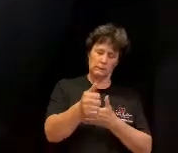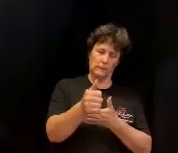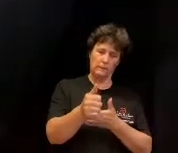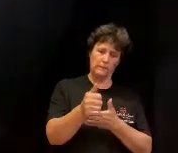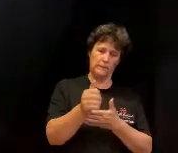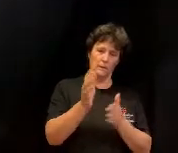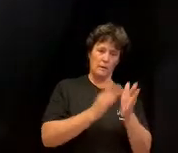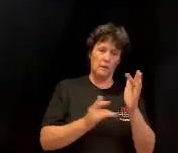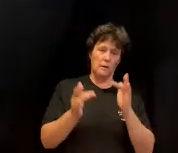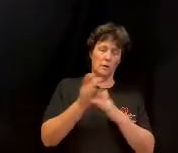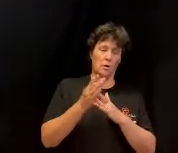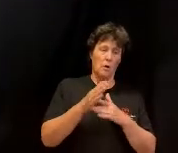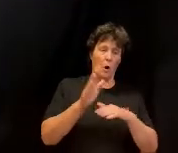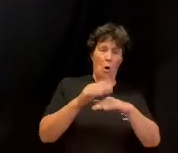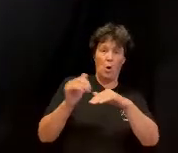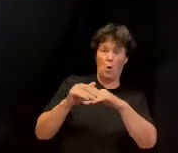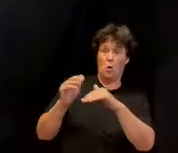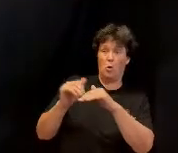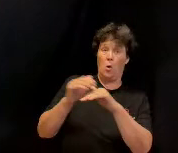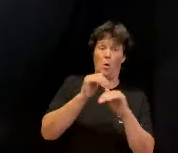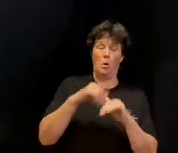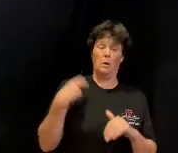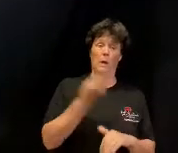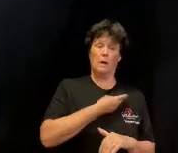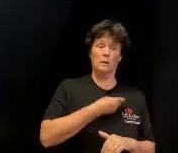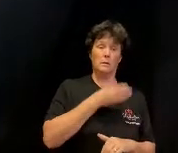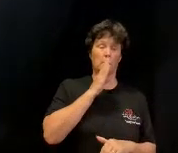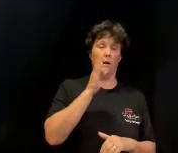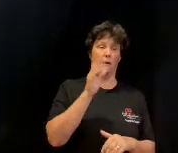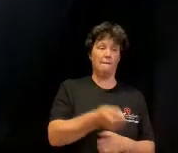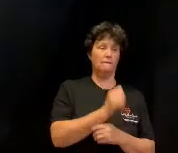called us to be fishers of men, not winners of arguments.